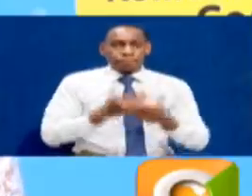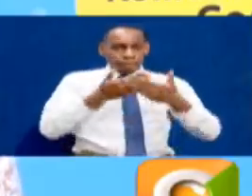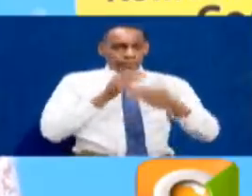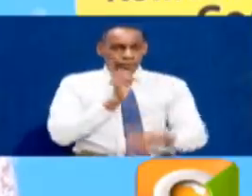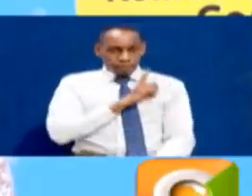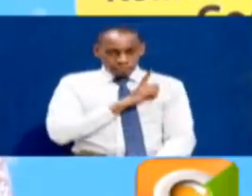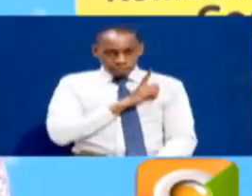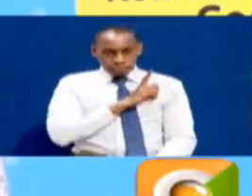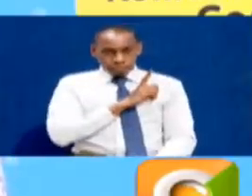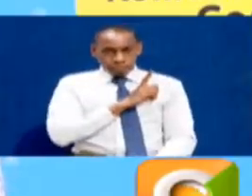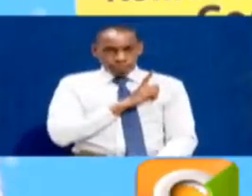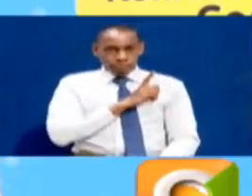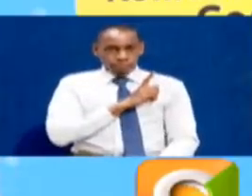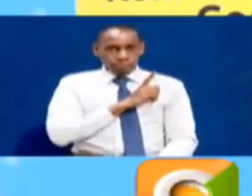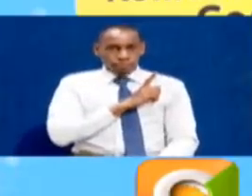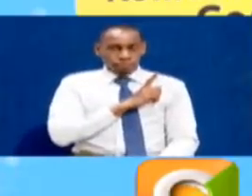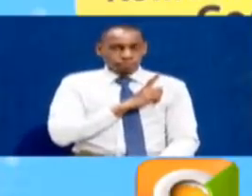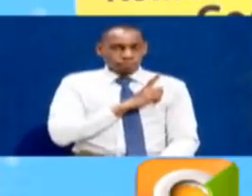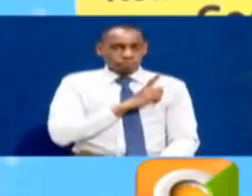conclusion,